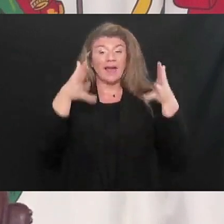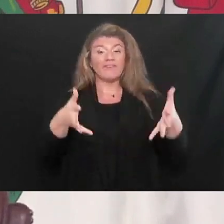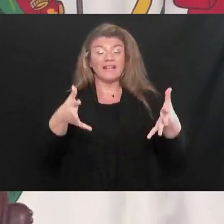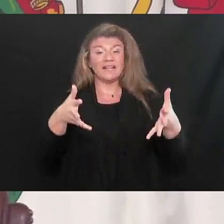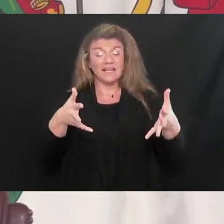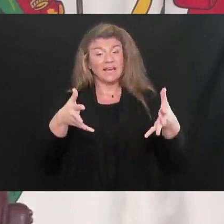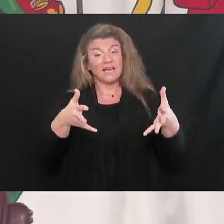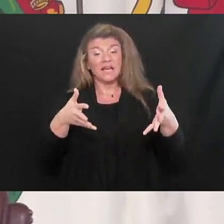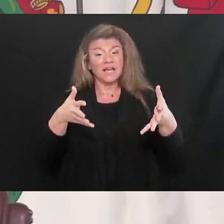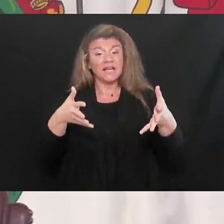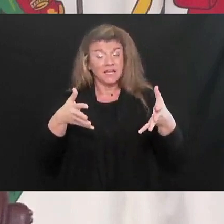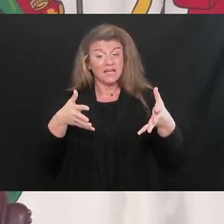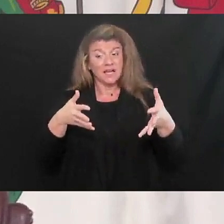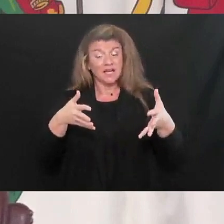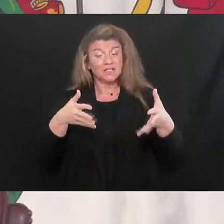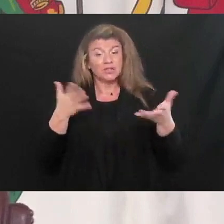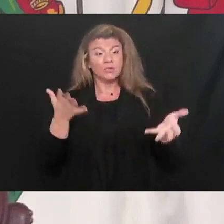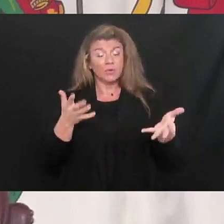the